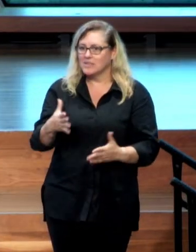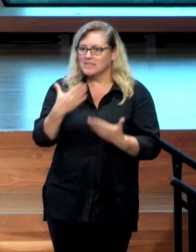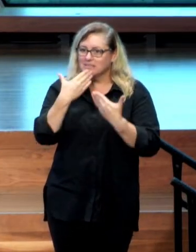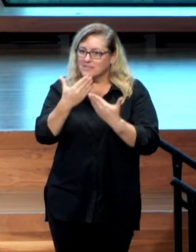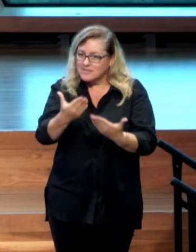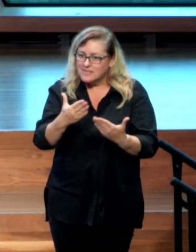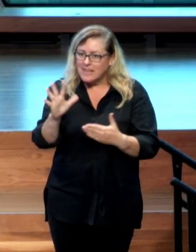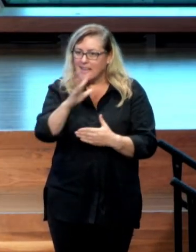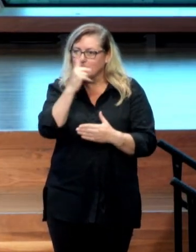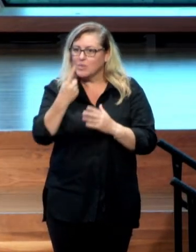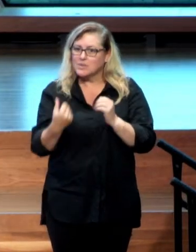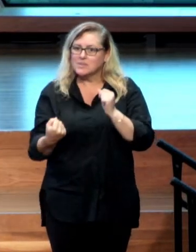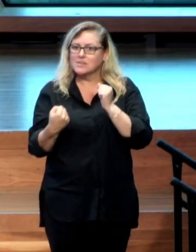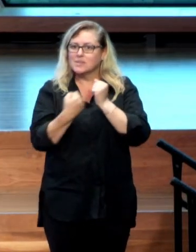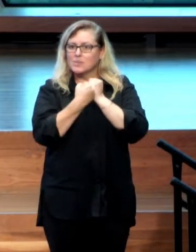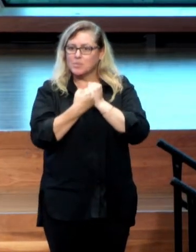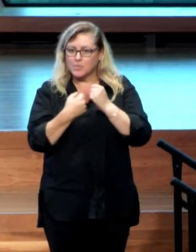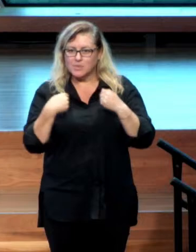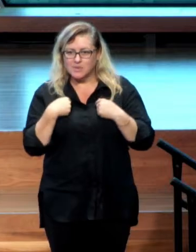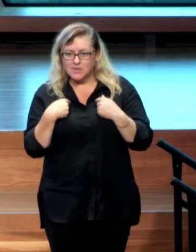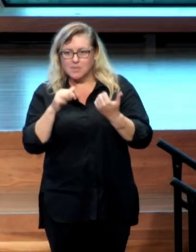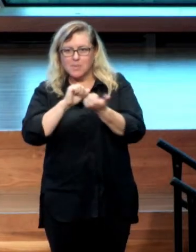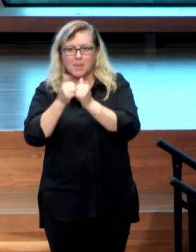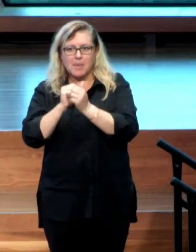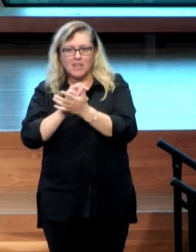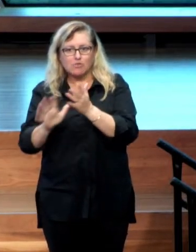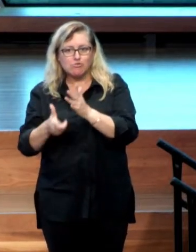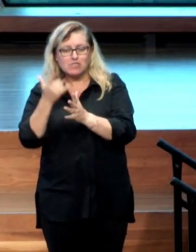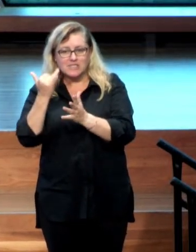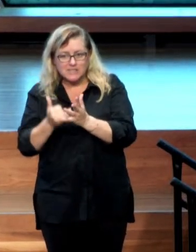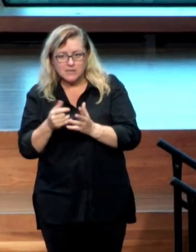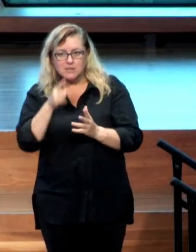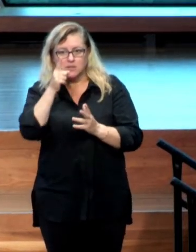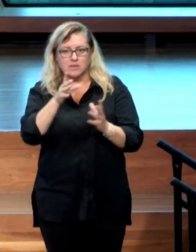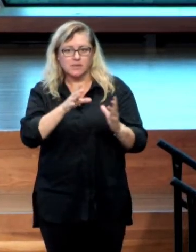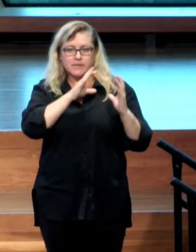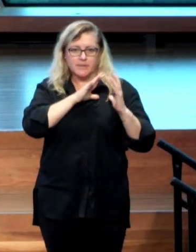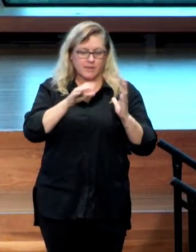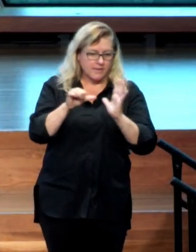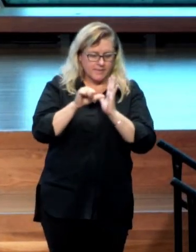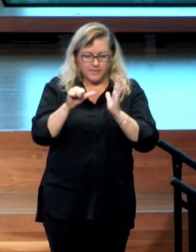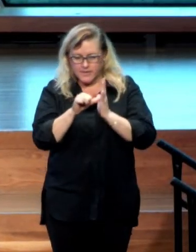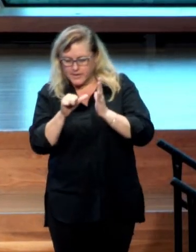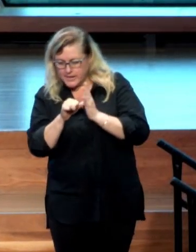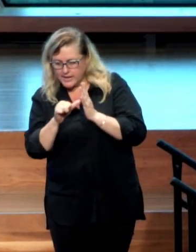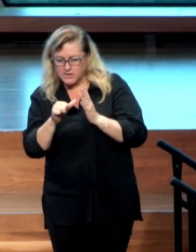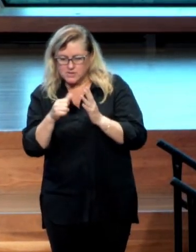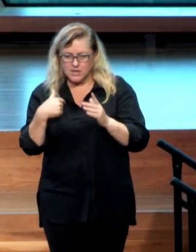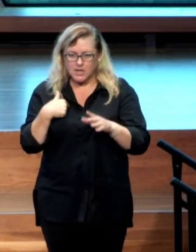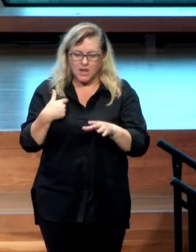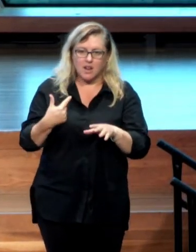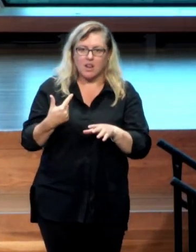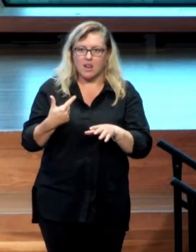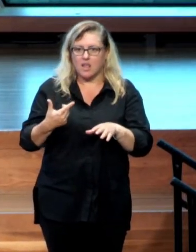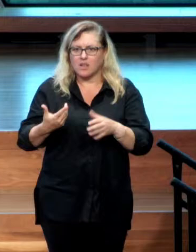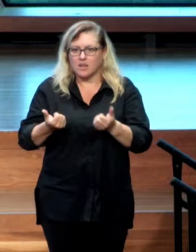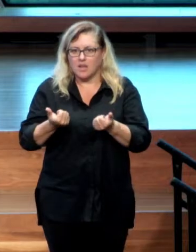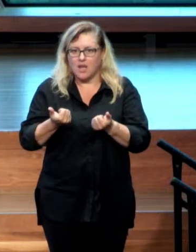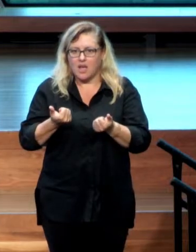who has supported me. My partner Chris, who took on the burden of financially supporting our family while I did a lot of the unpaid